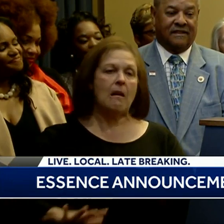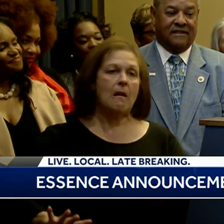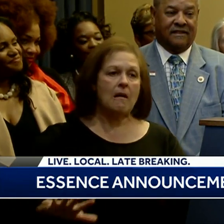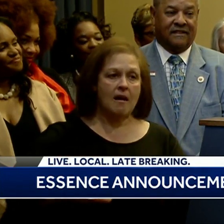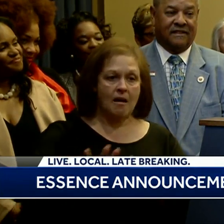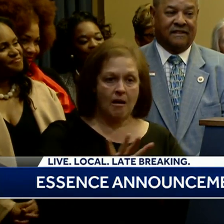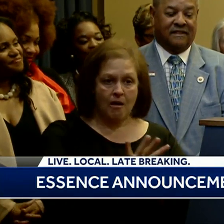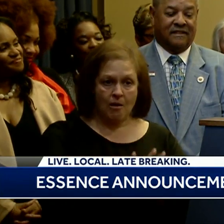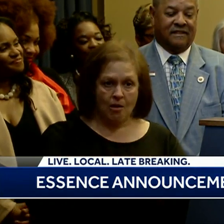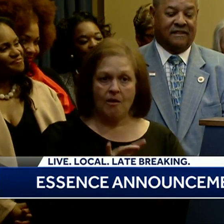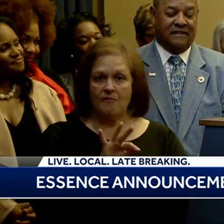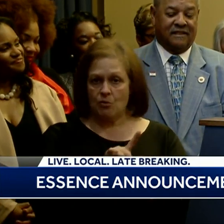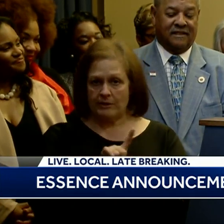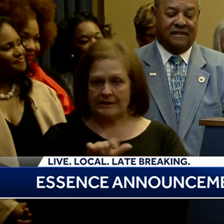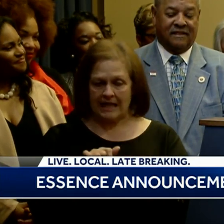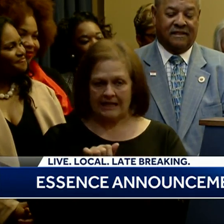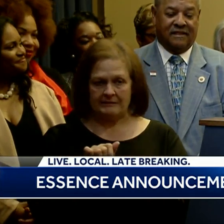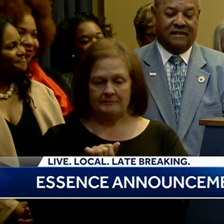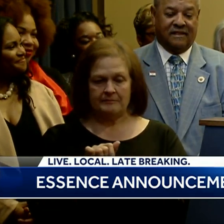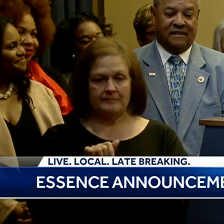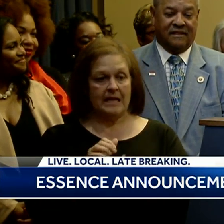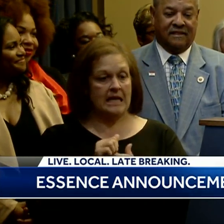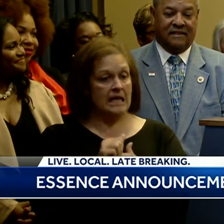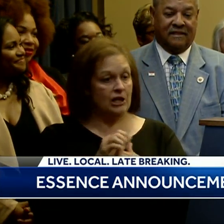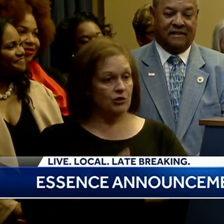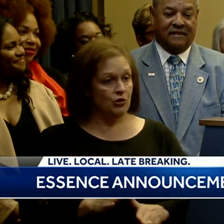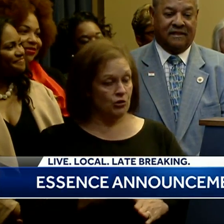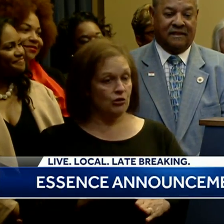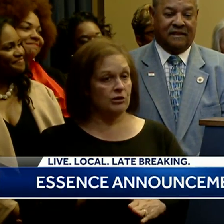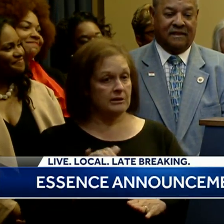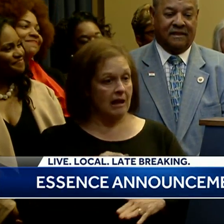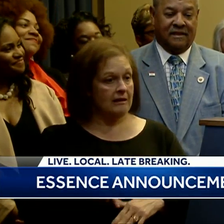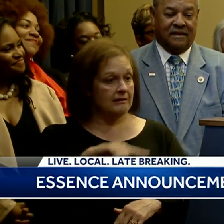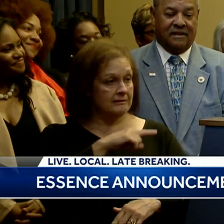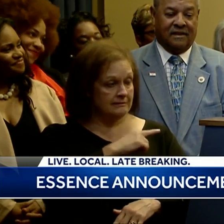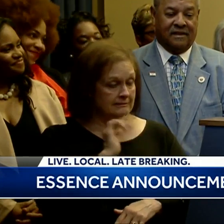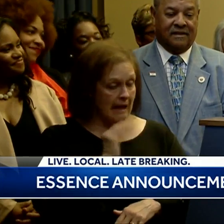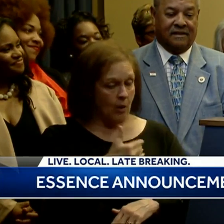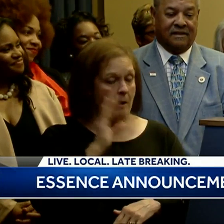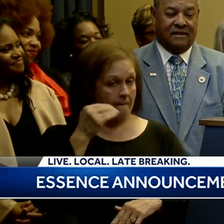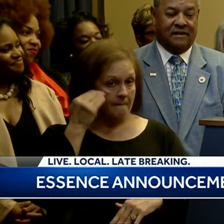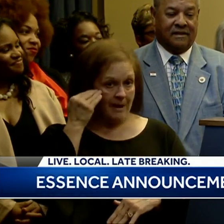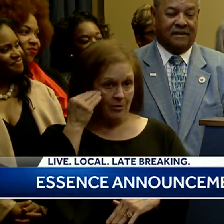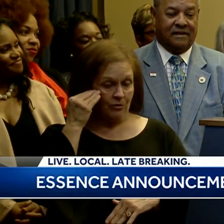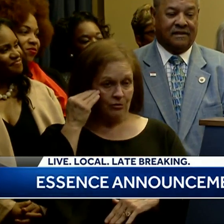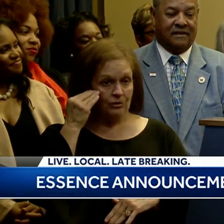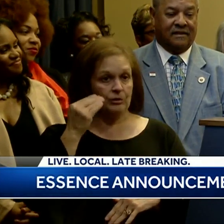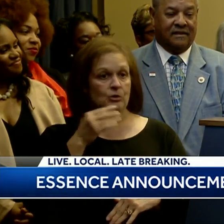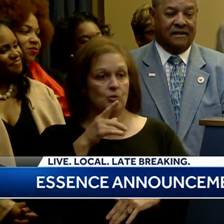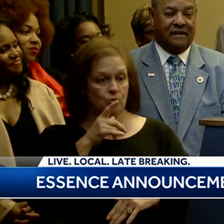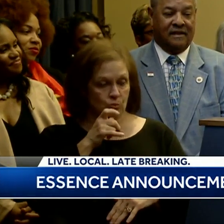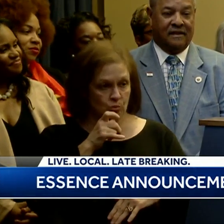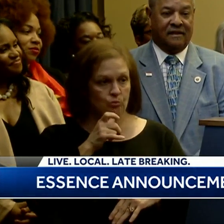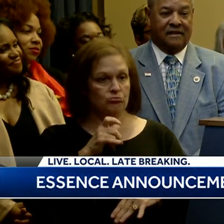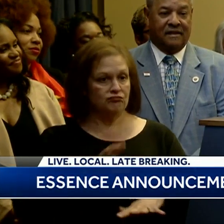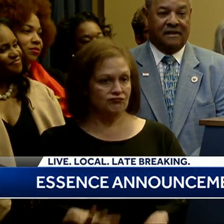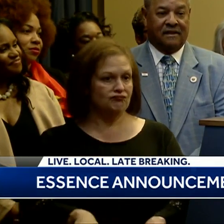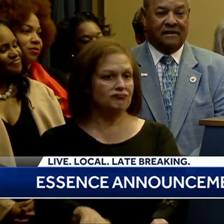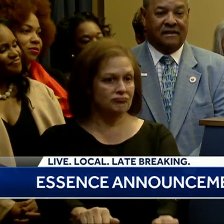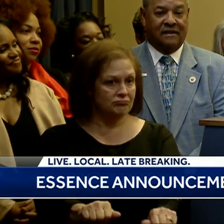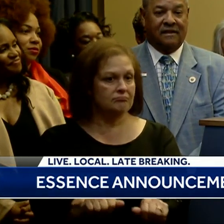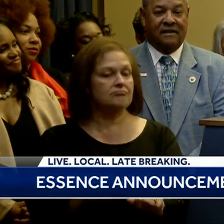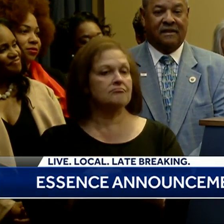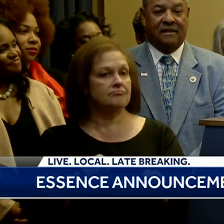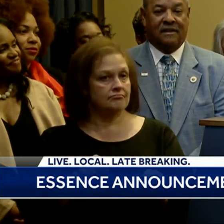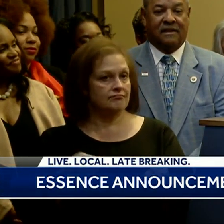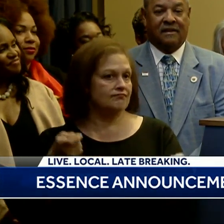across the great state of Louisiana. And leaders like my partner, Mayor LaToya Cantrell, who is certainly taking the city of New